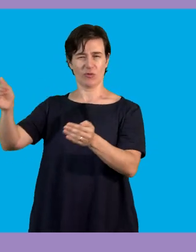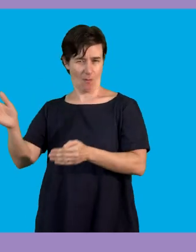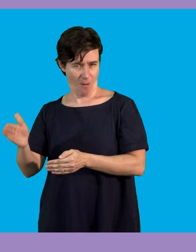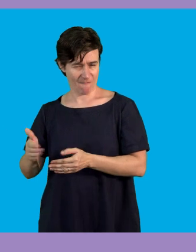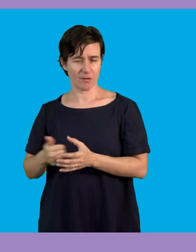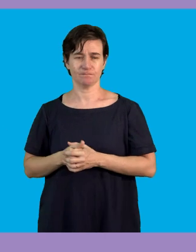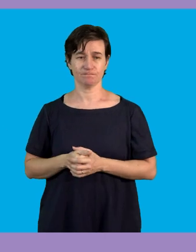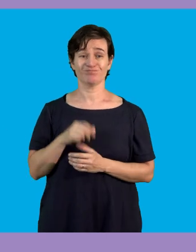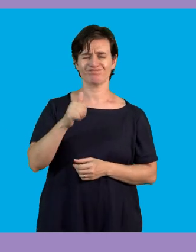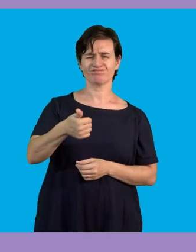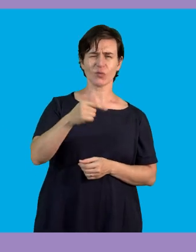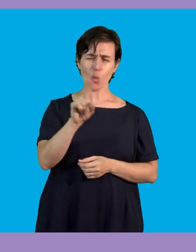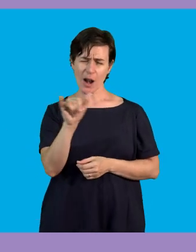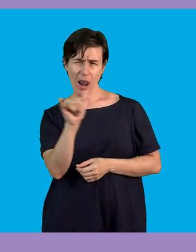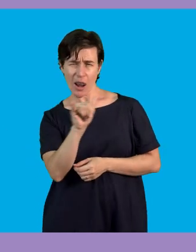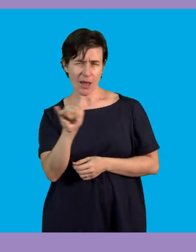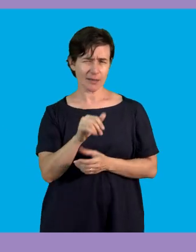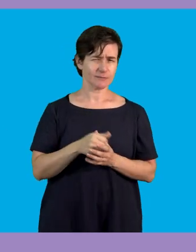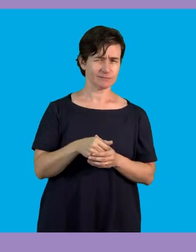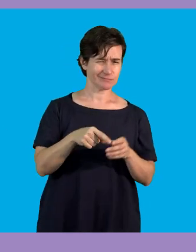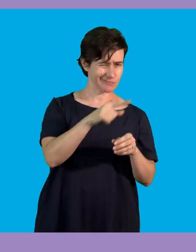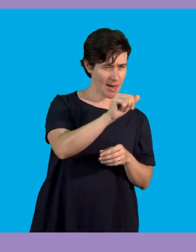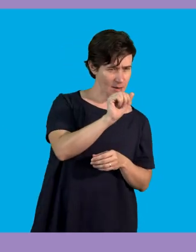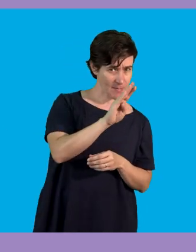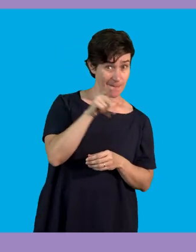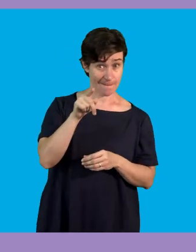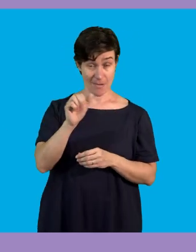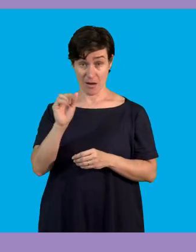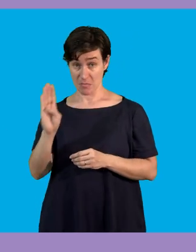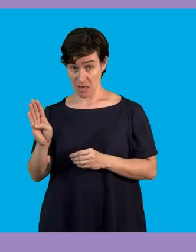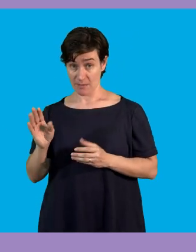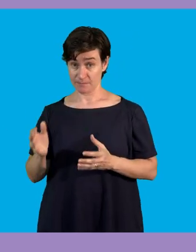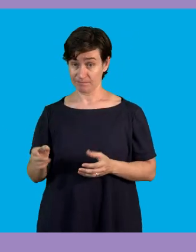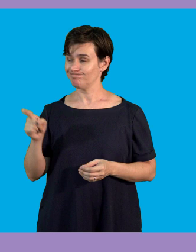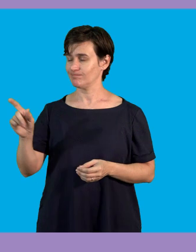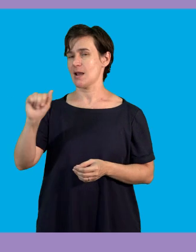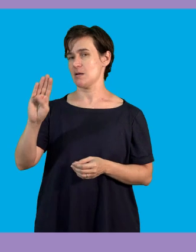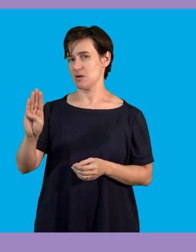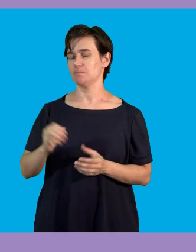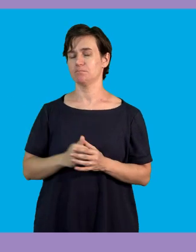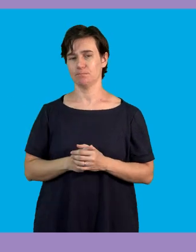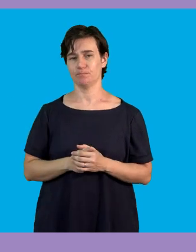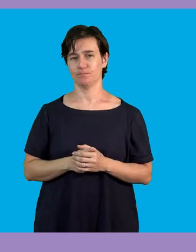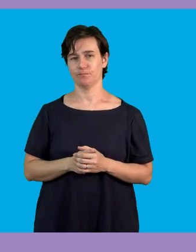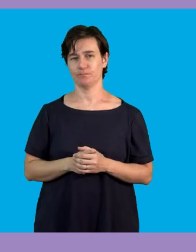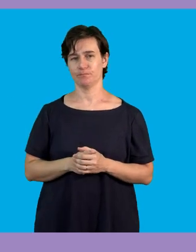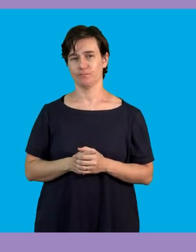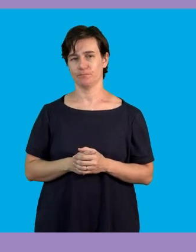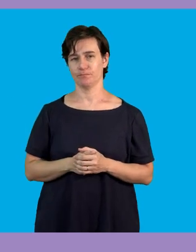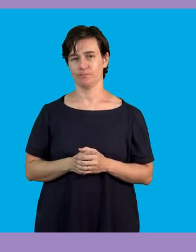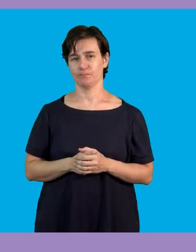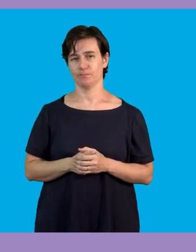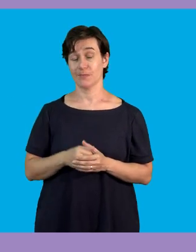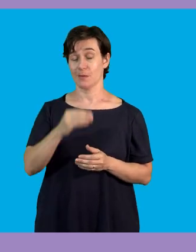like terms. I have ab and ab and ab. So